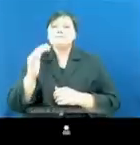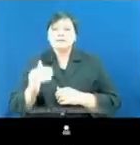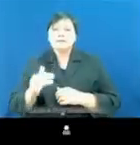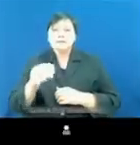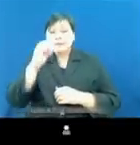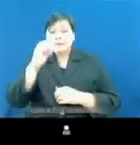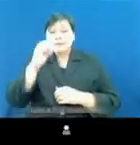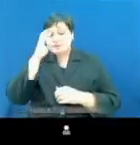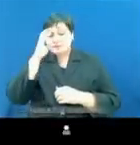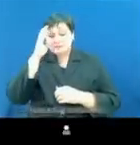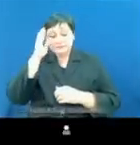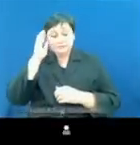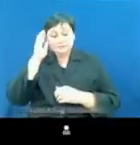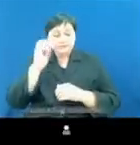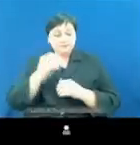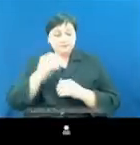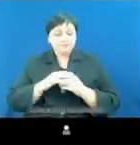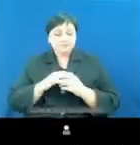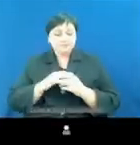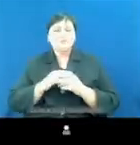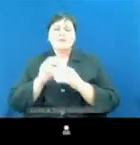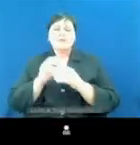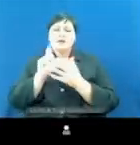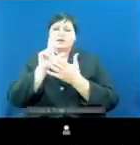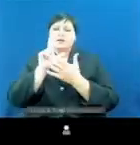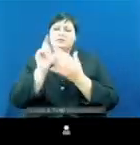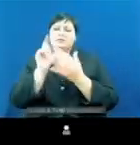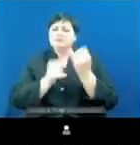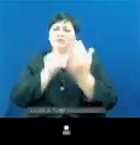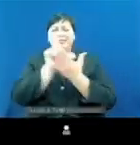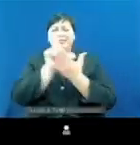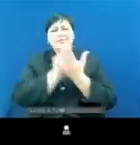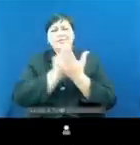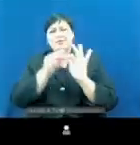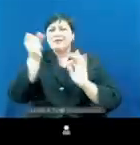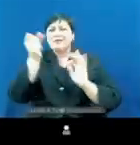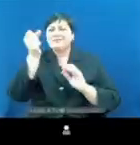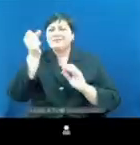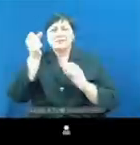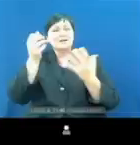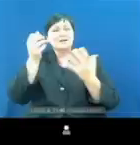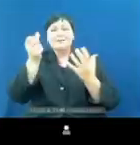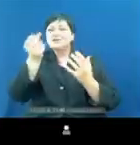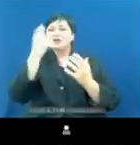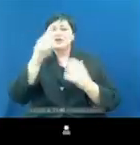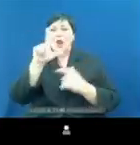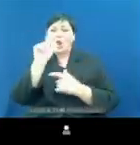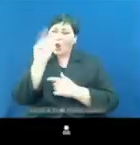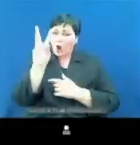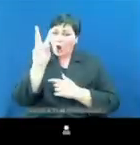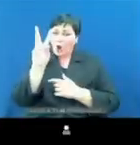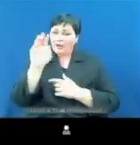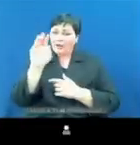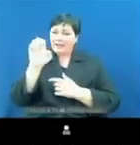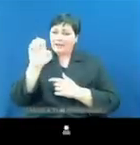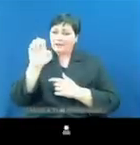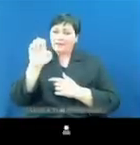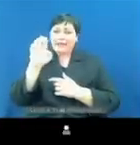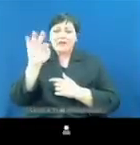the legal interpreter needs a general understanding of law enforcement, and that includes methods of reporting and investigating